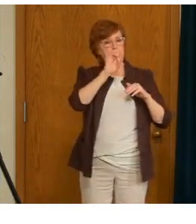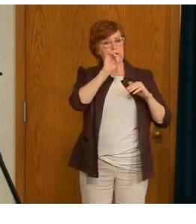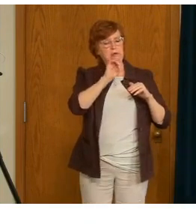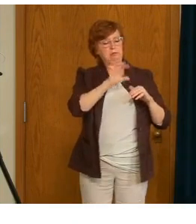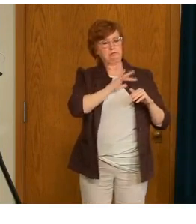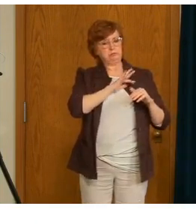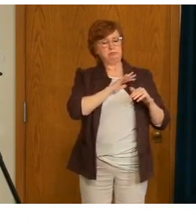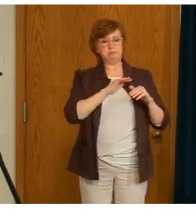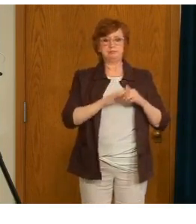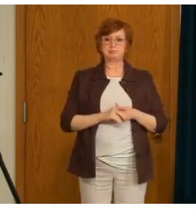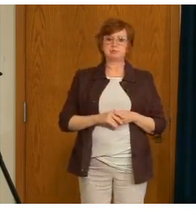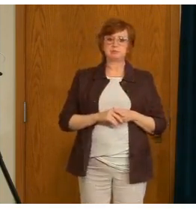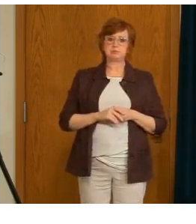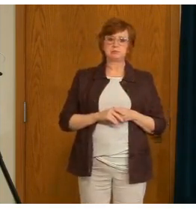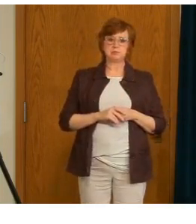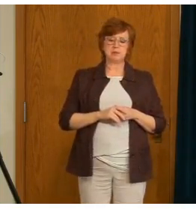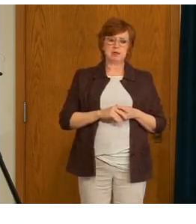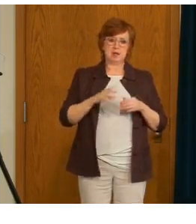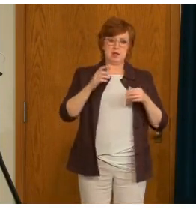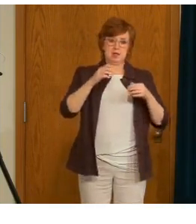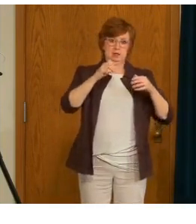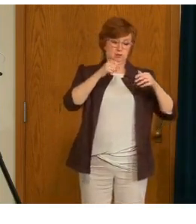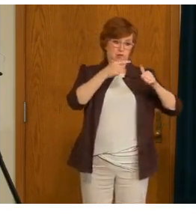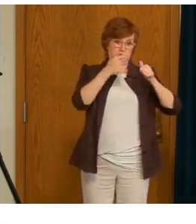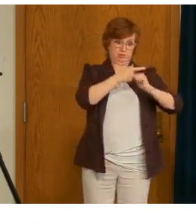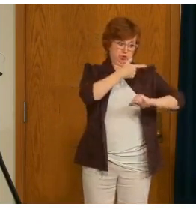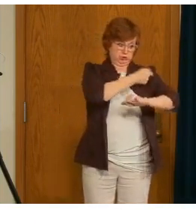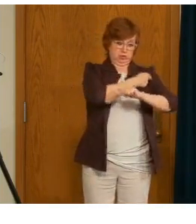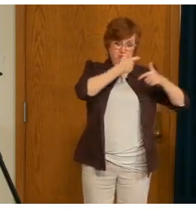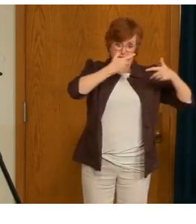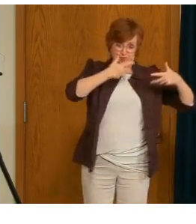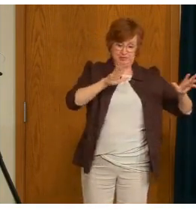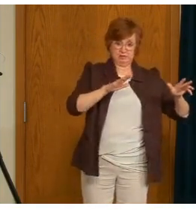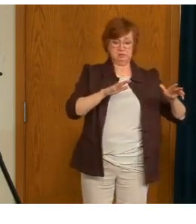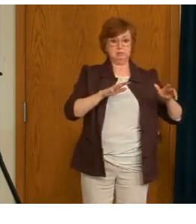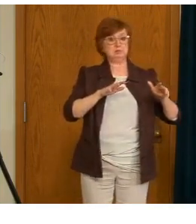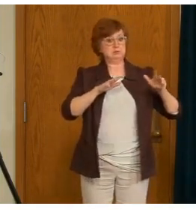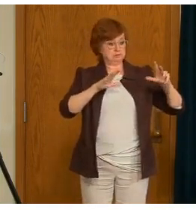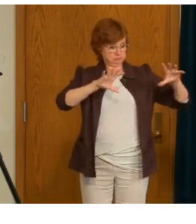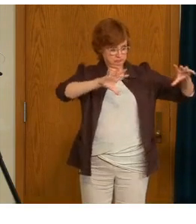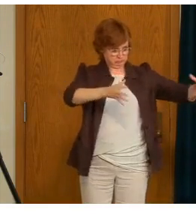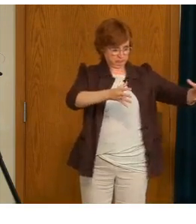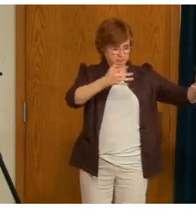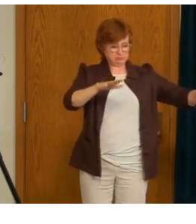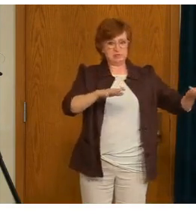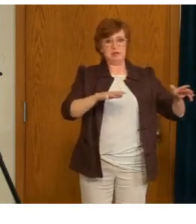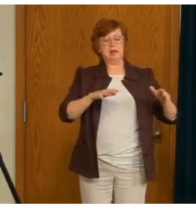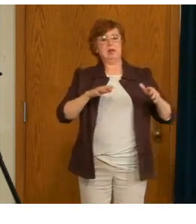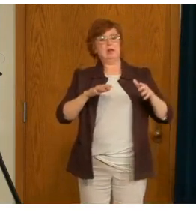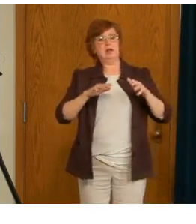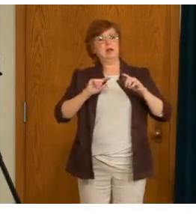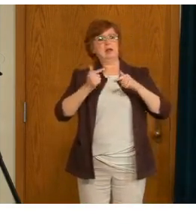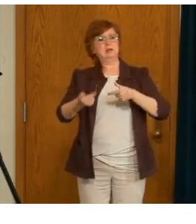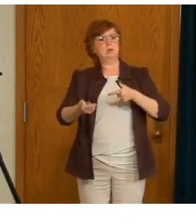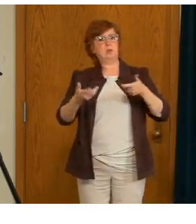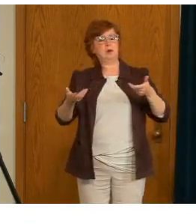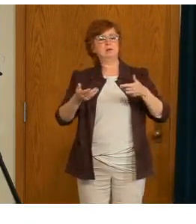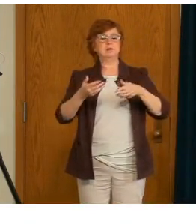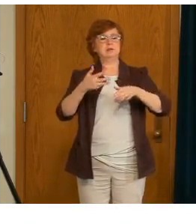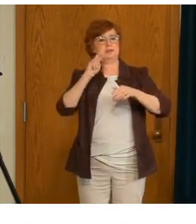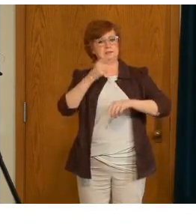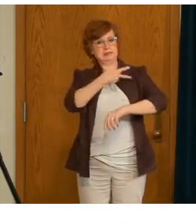And then everyone needs to go back and get their second dose, which is what we're going to talk about here today. Second doses will start to